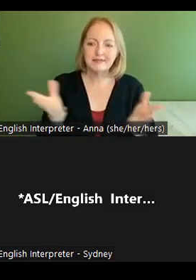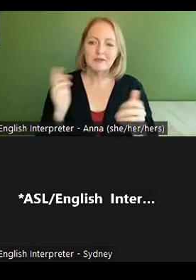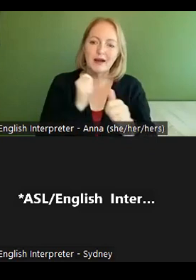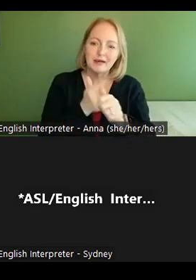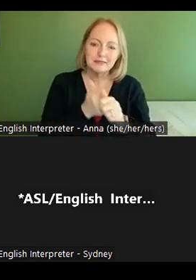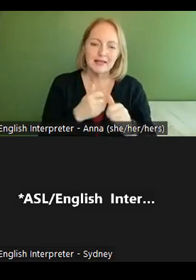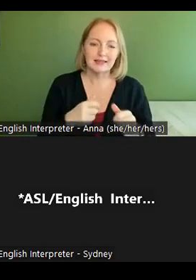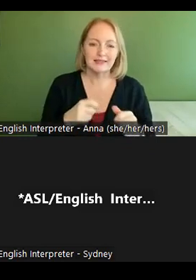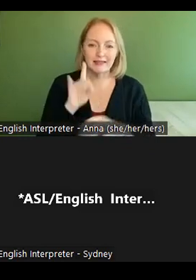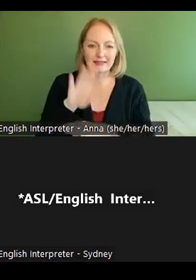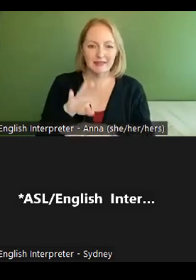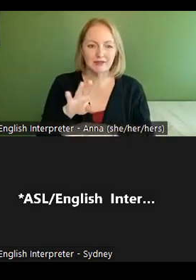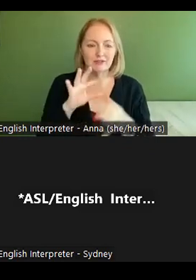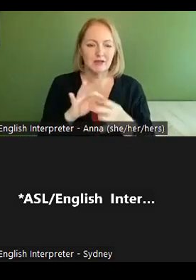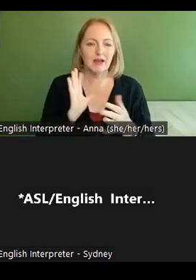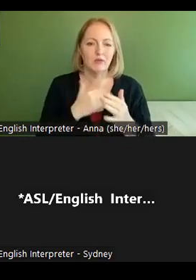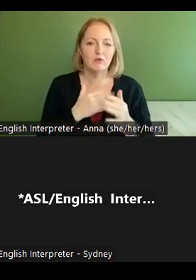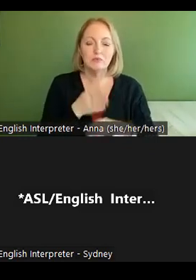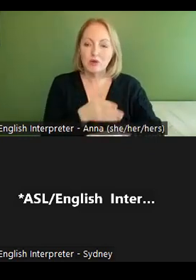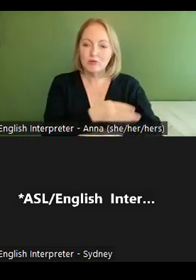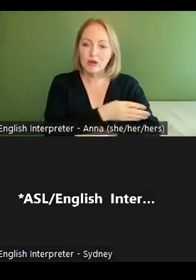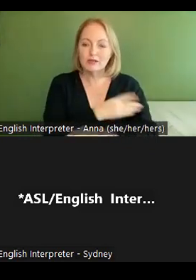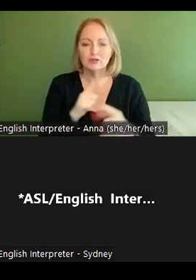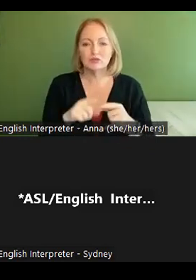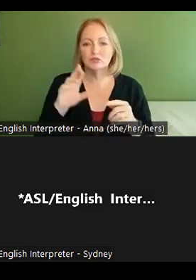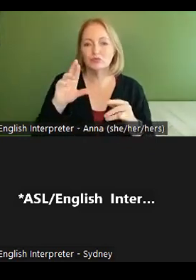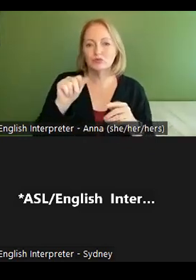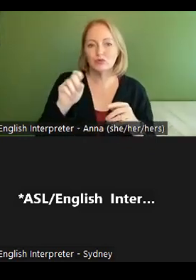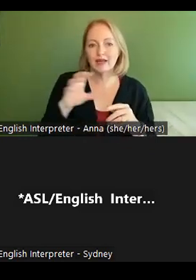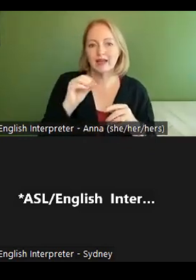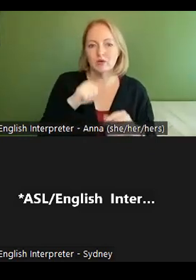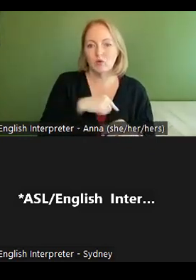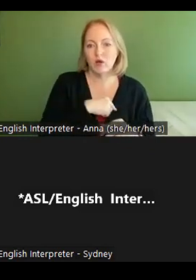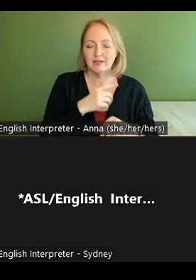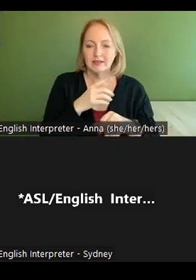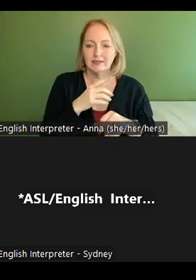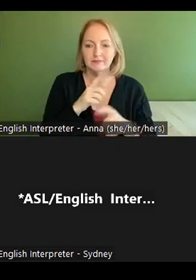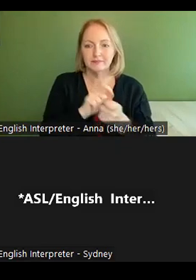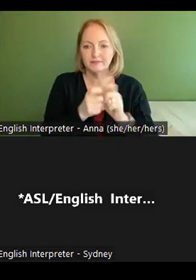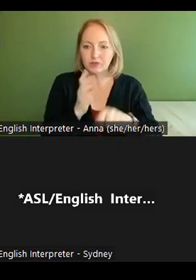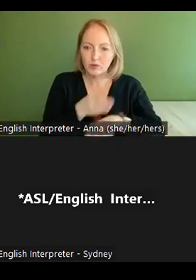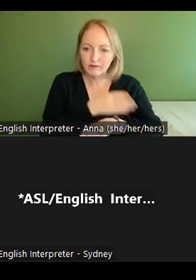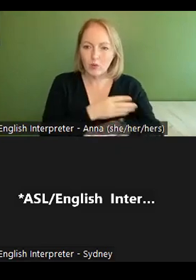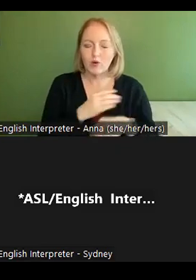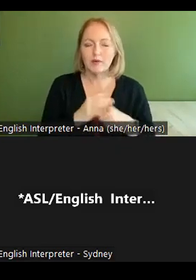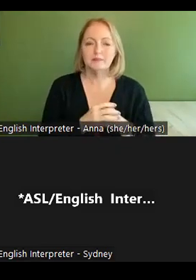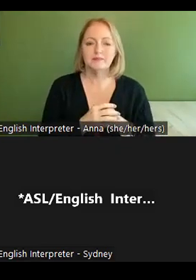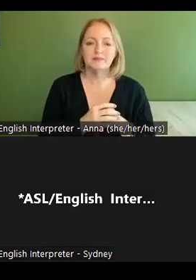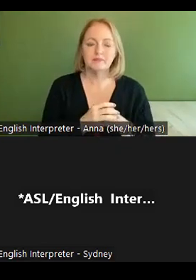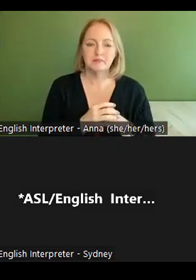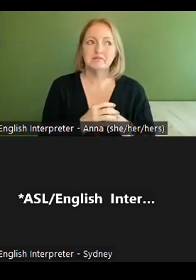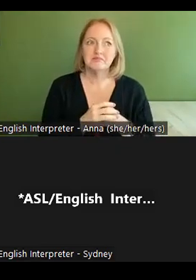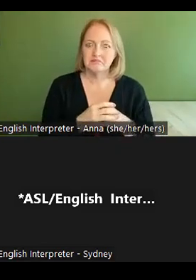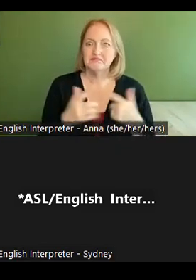update this afternoon on our progress toward rate and quality reform. We've made